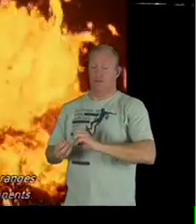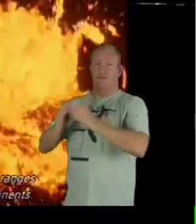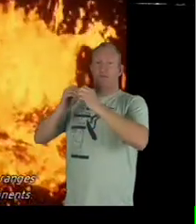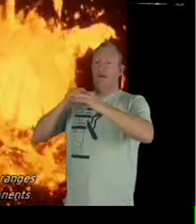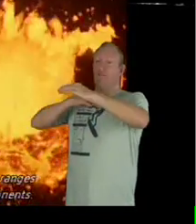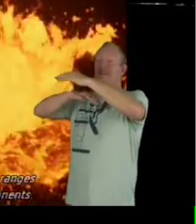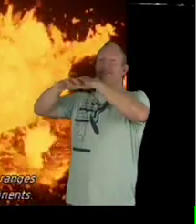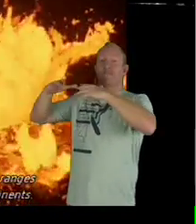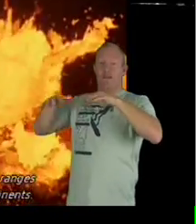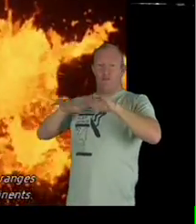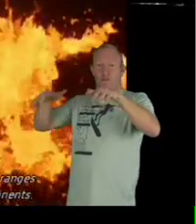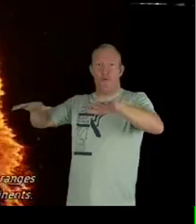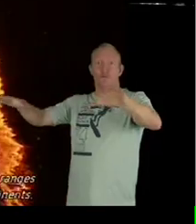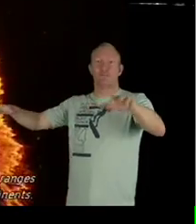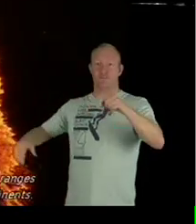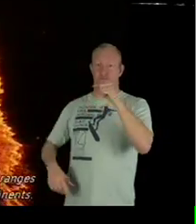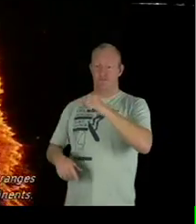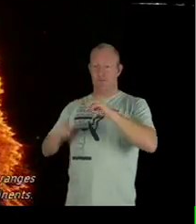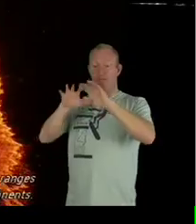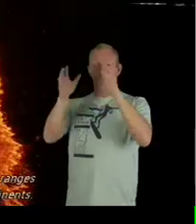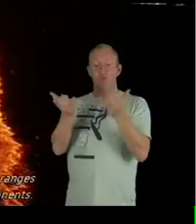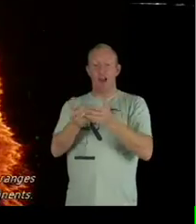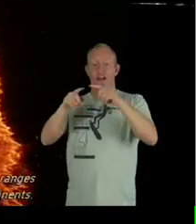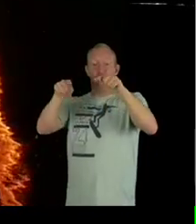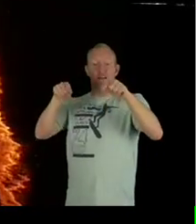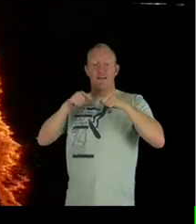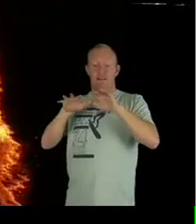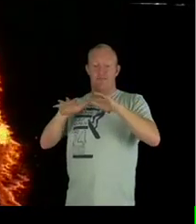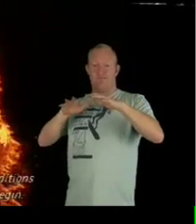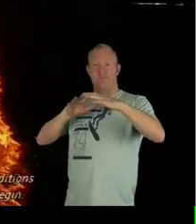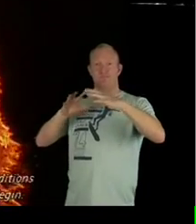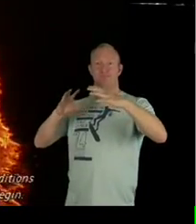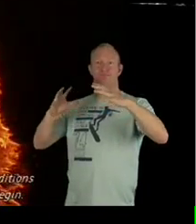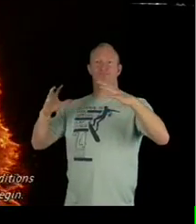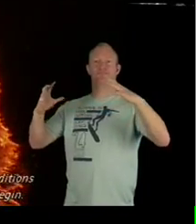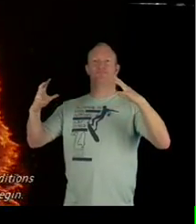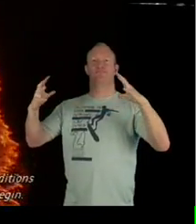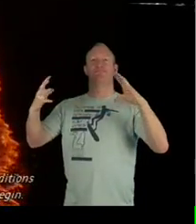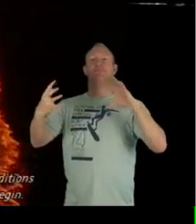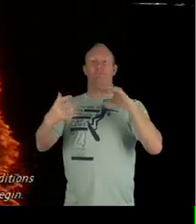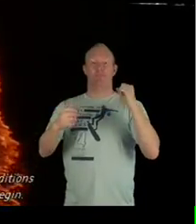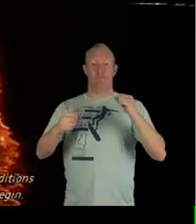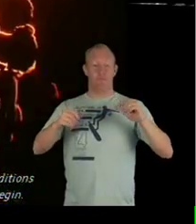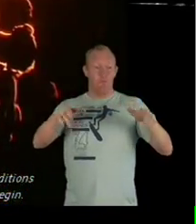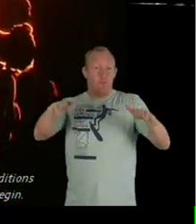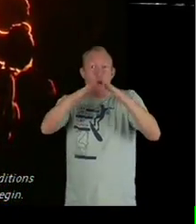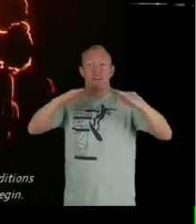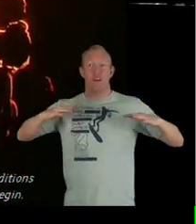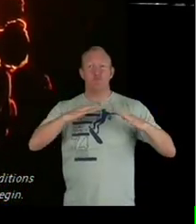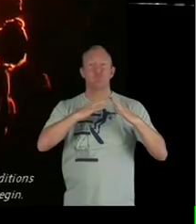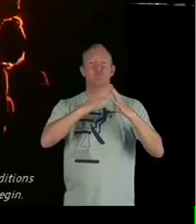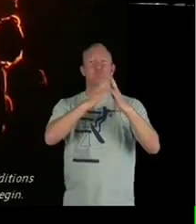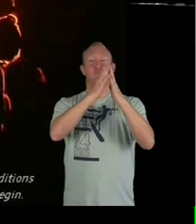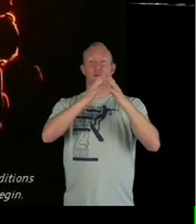great mountain ranges, and moves entire continents. And it created the conditions for life